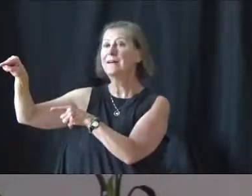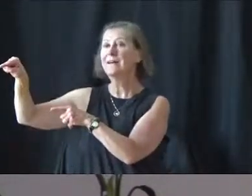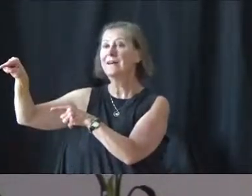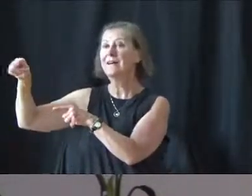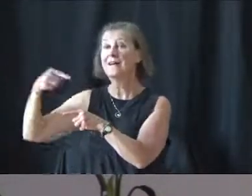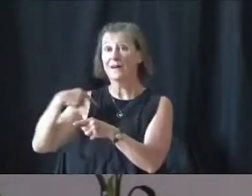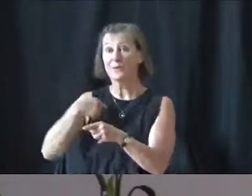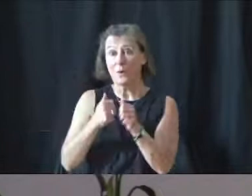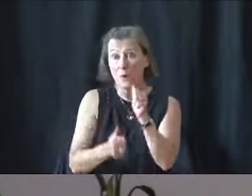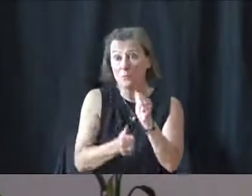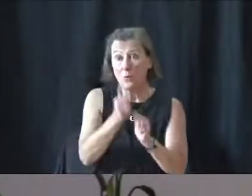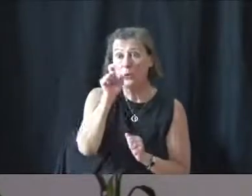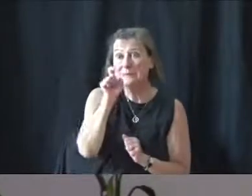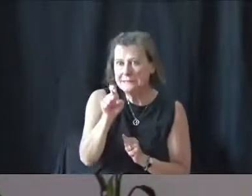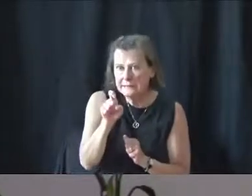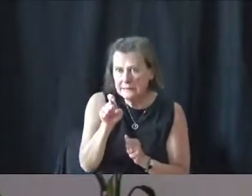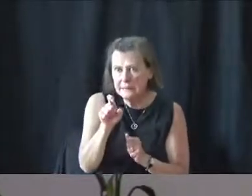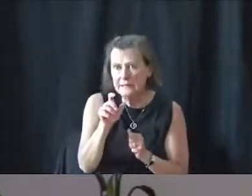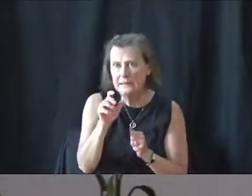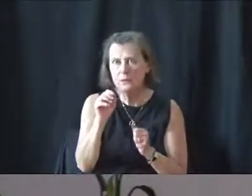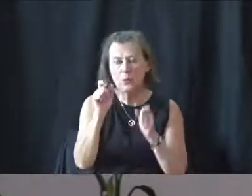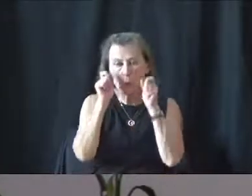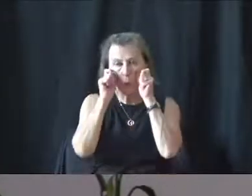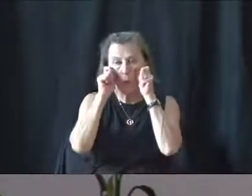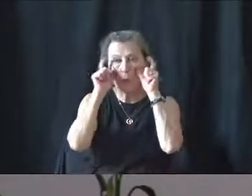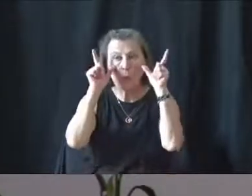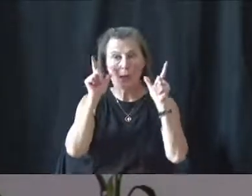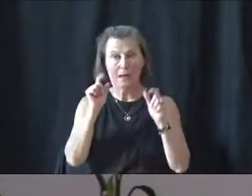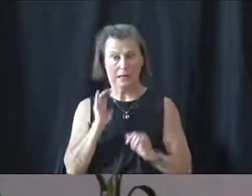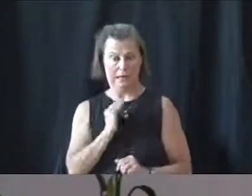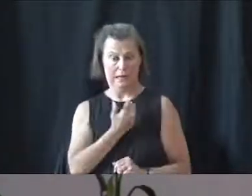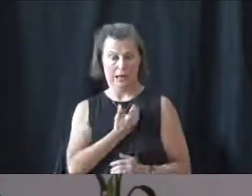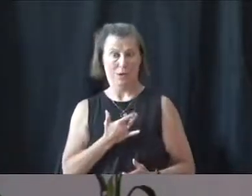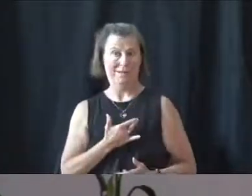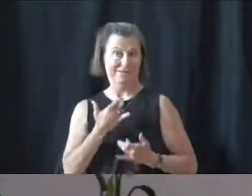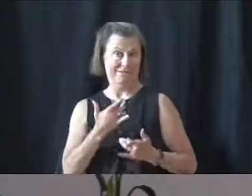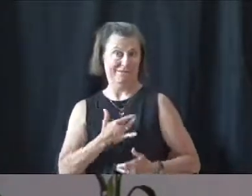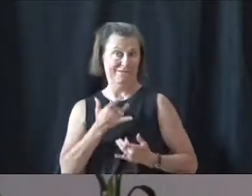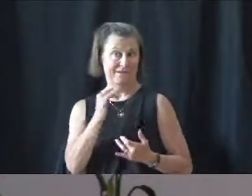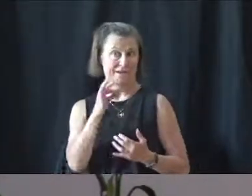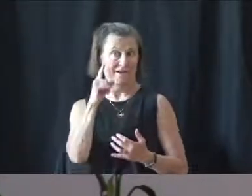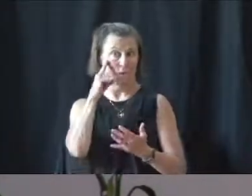What we most need is to awaken our sense of witness.